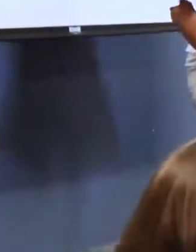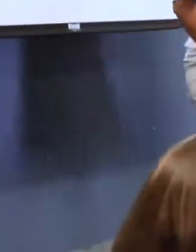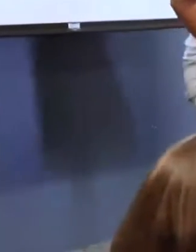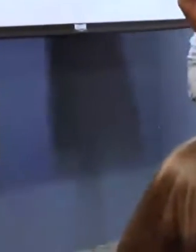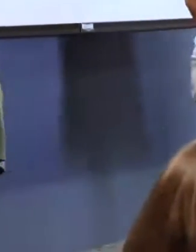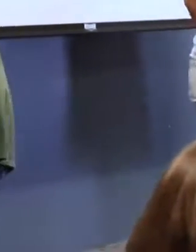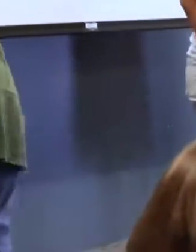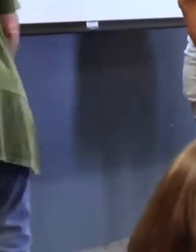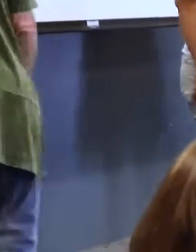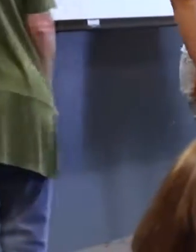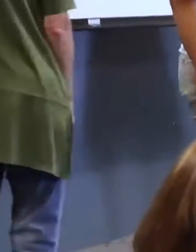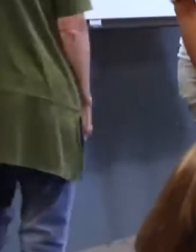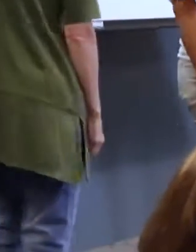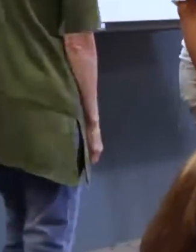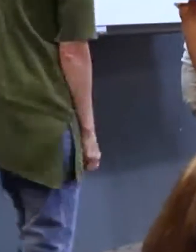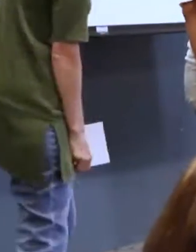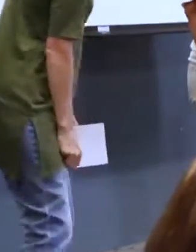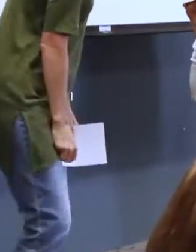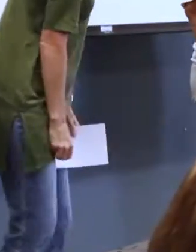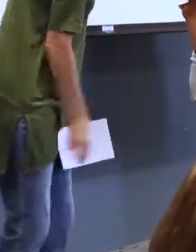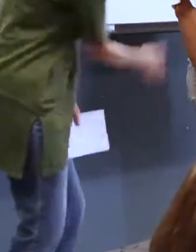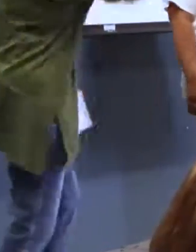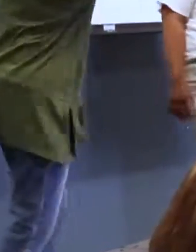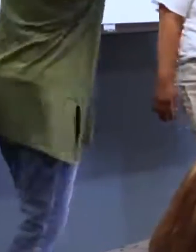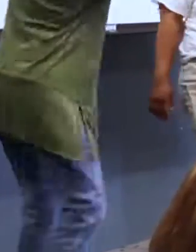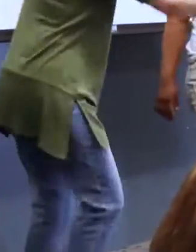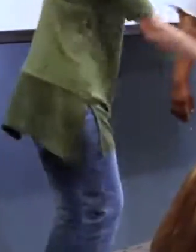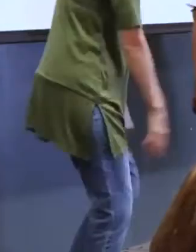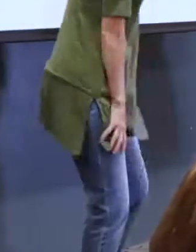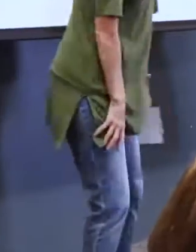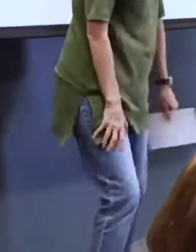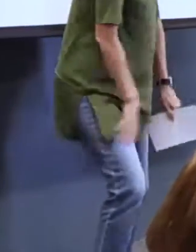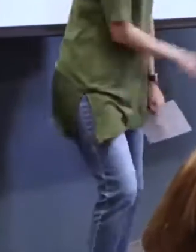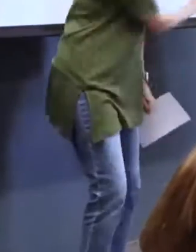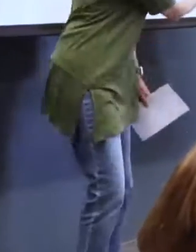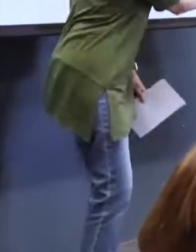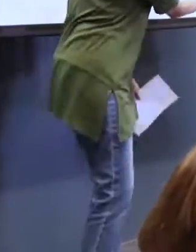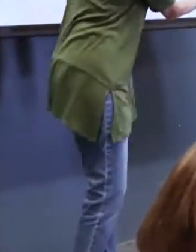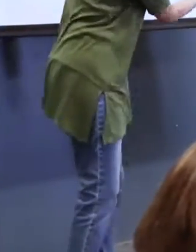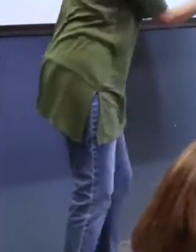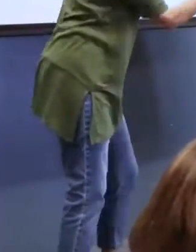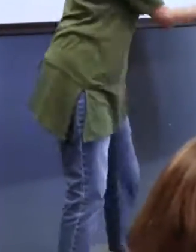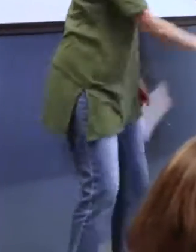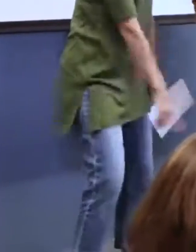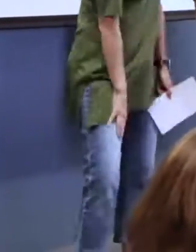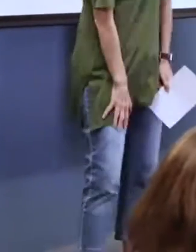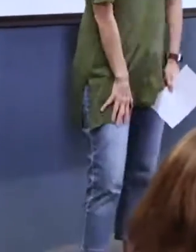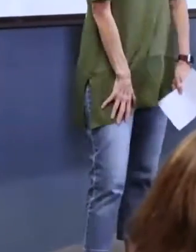One parent laughs while she interacts with the 2 teachers at the front of the classroom.